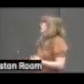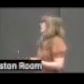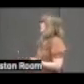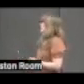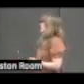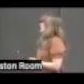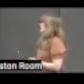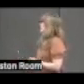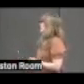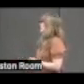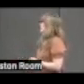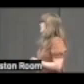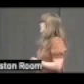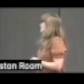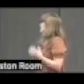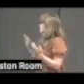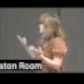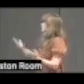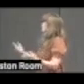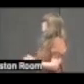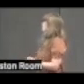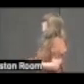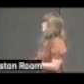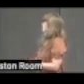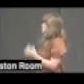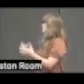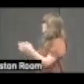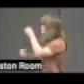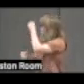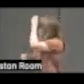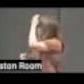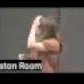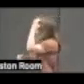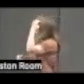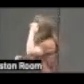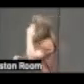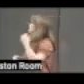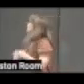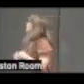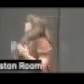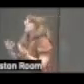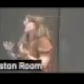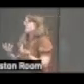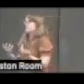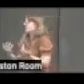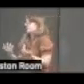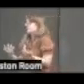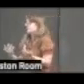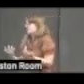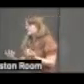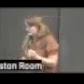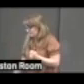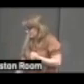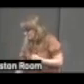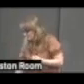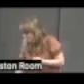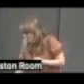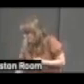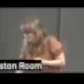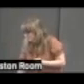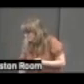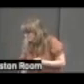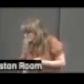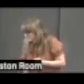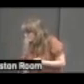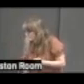they've evolved to be in, that really, really cold environment is going to just disappear for them.